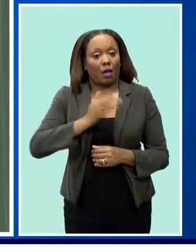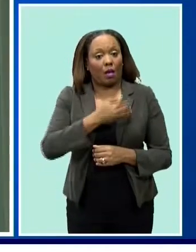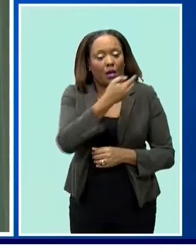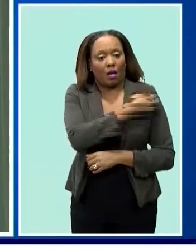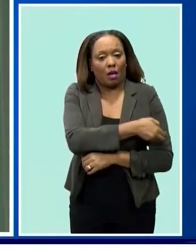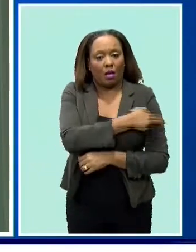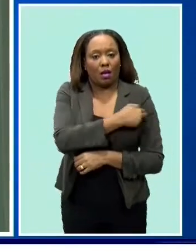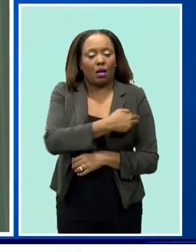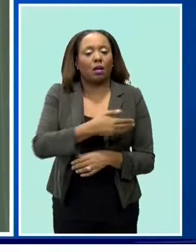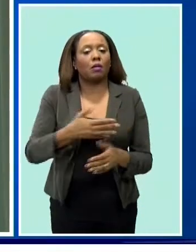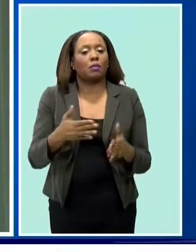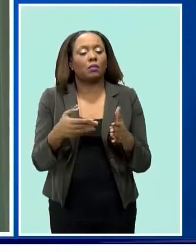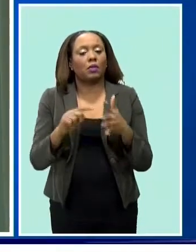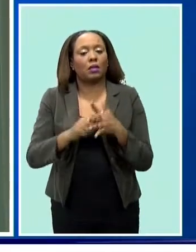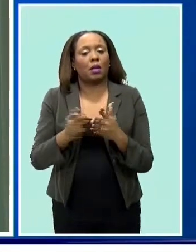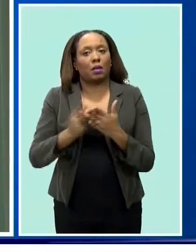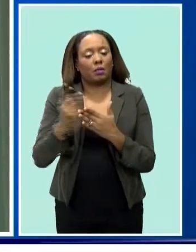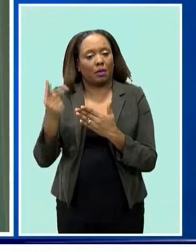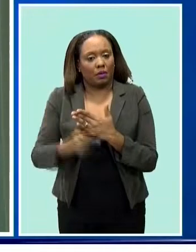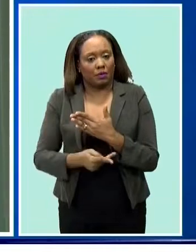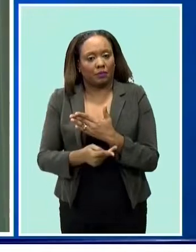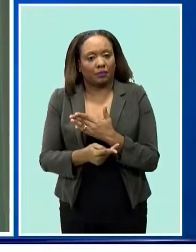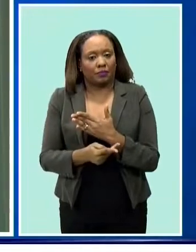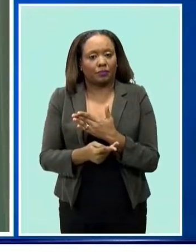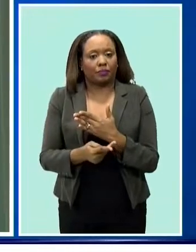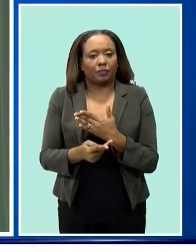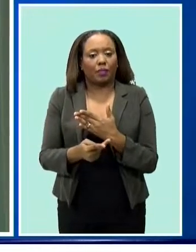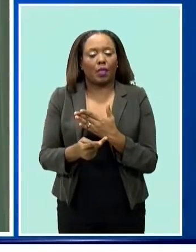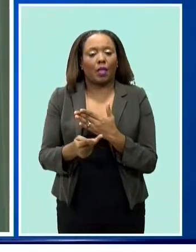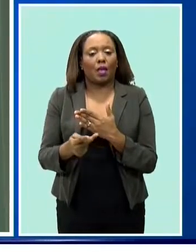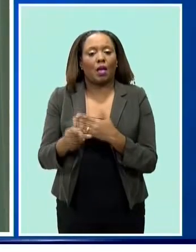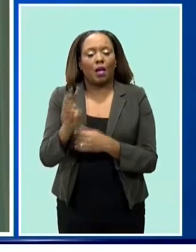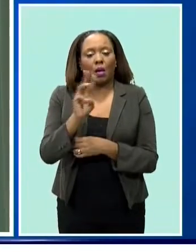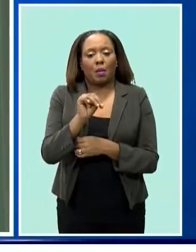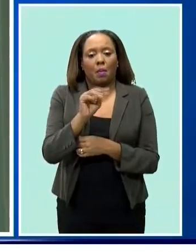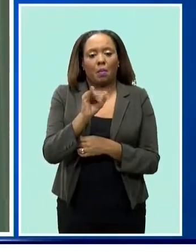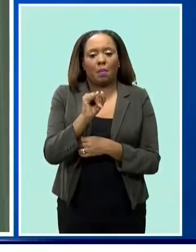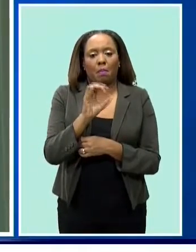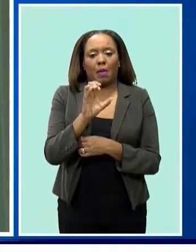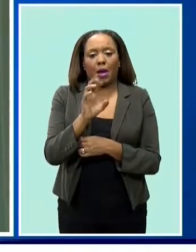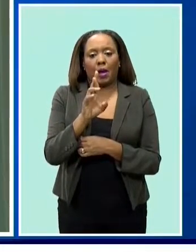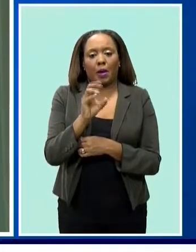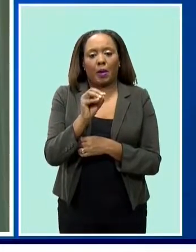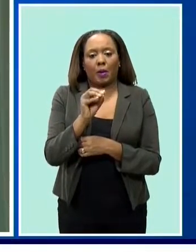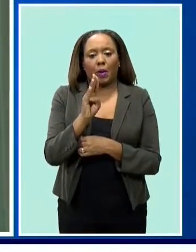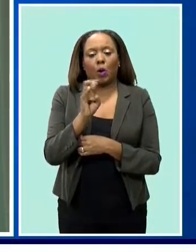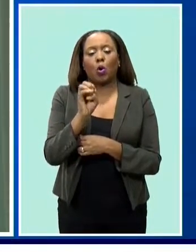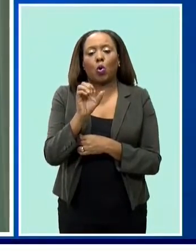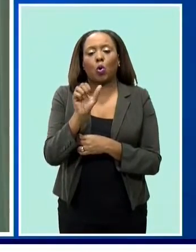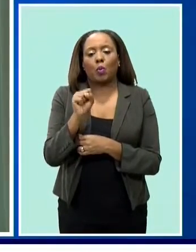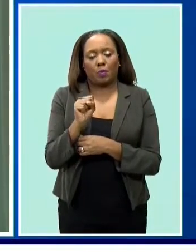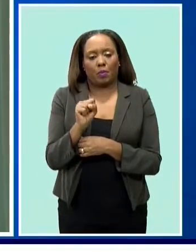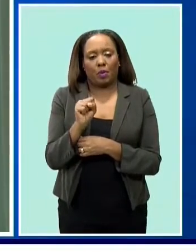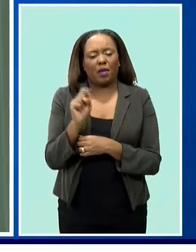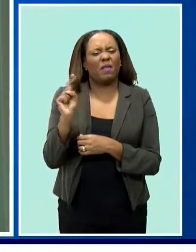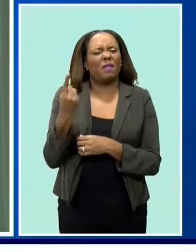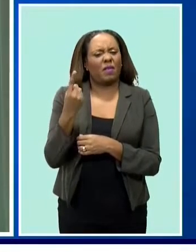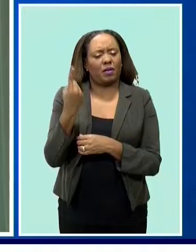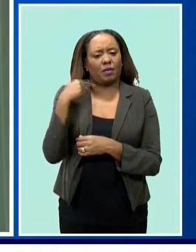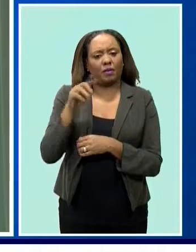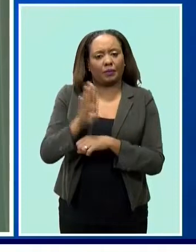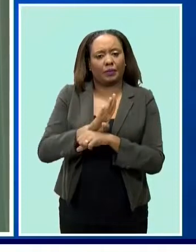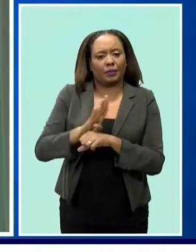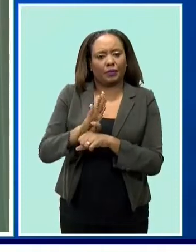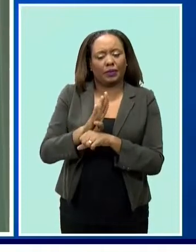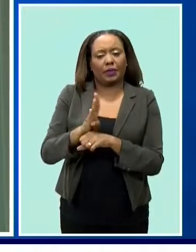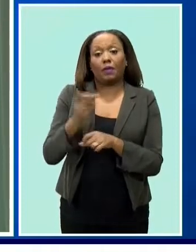an antimicrobial stewardship program, which represents the first antimicrobial stewardship program in the English-speaking Caribbean.